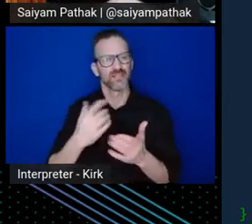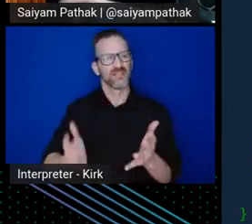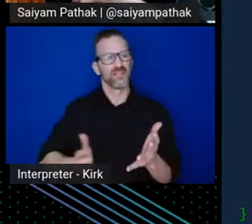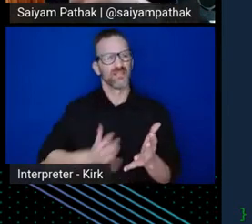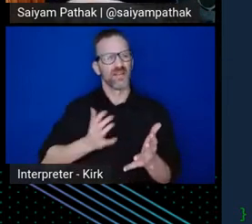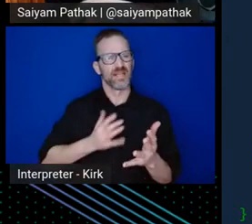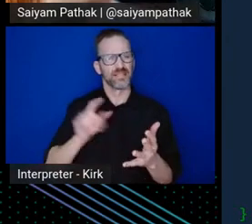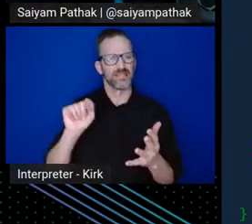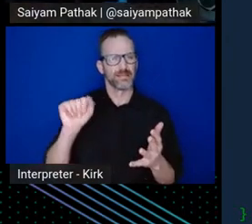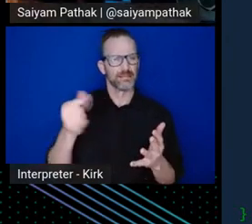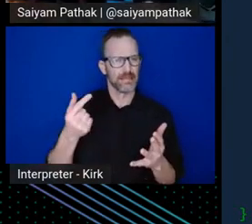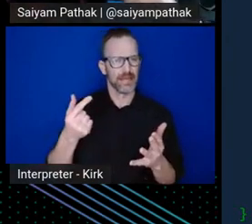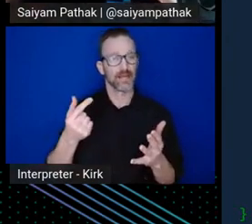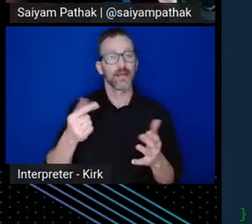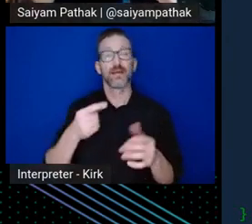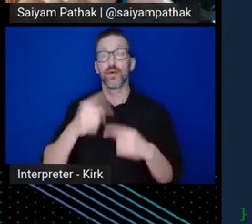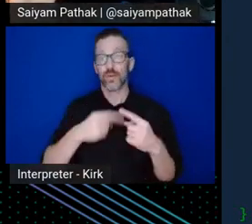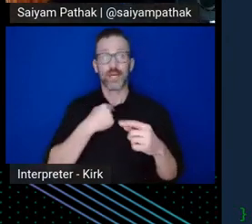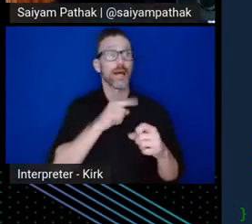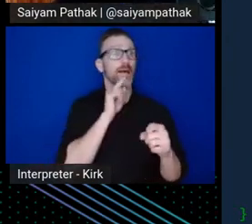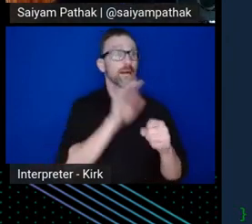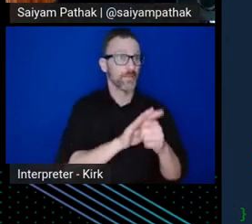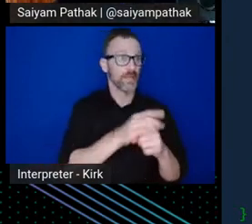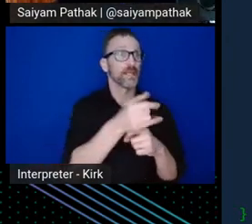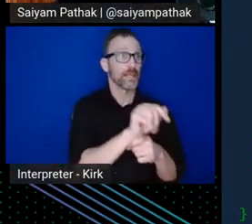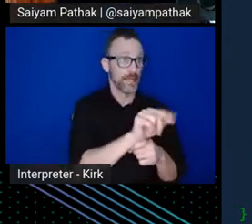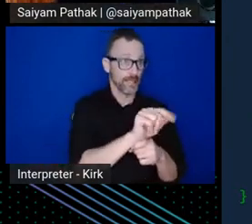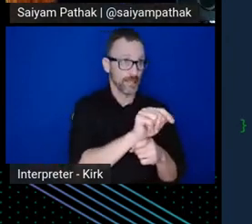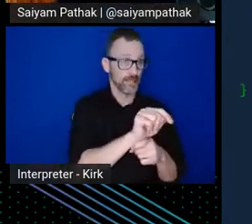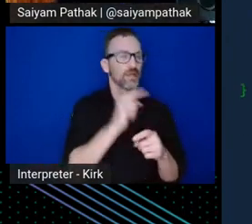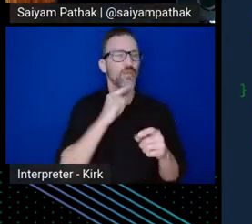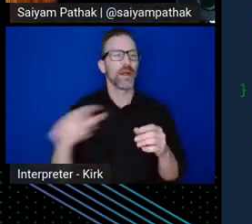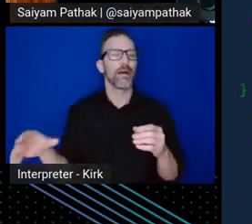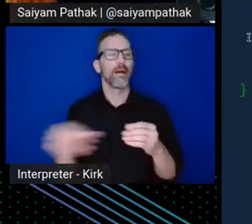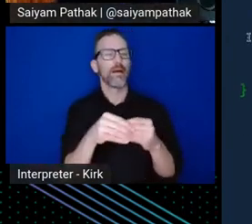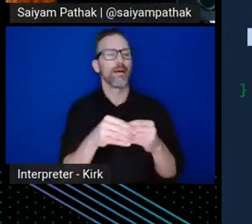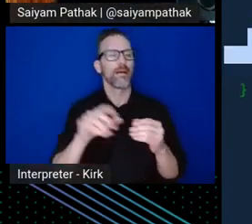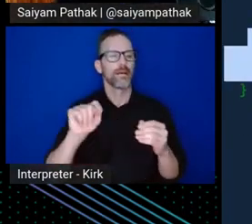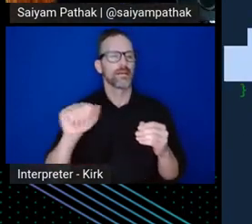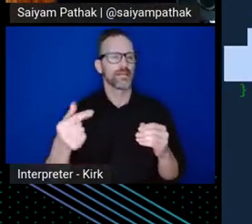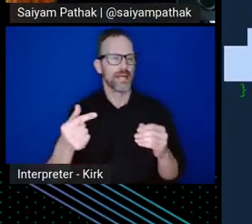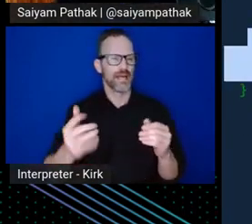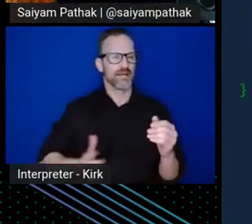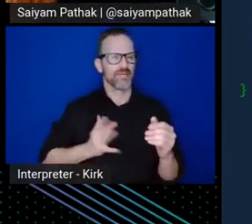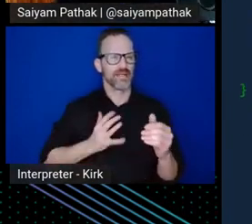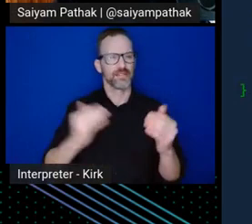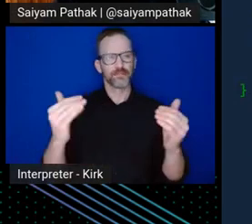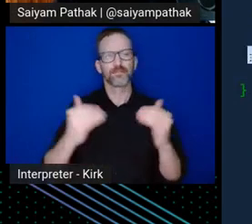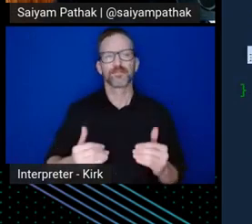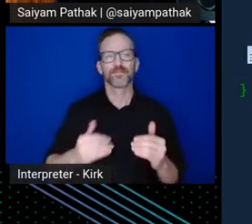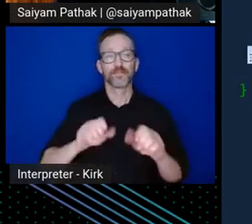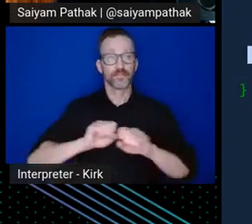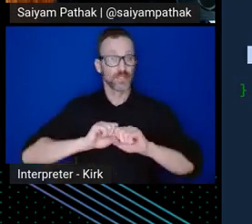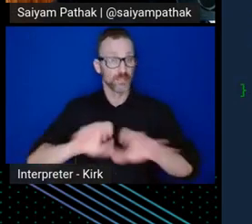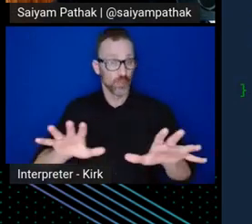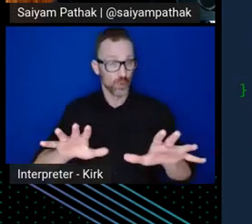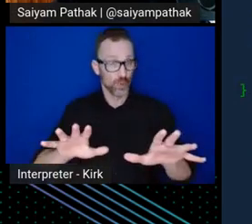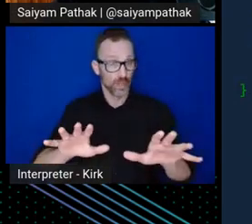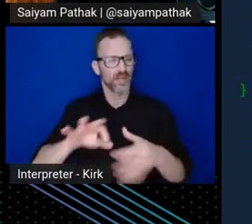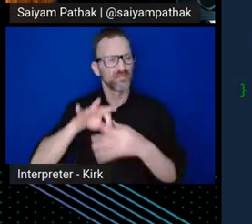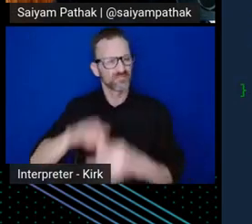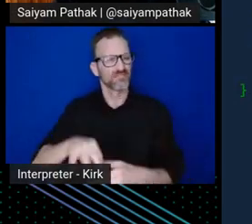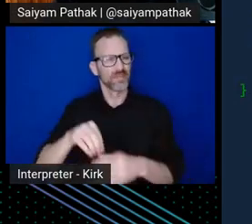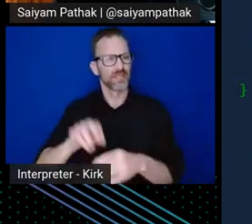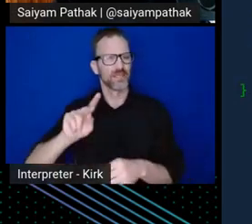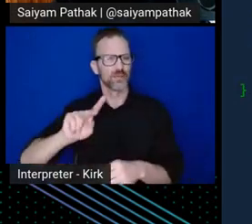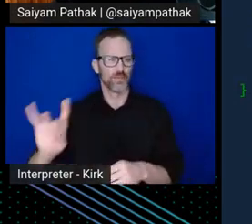can, on every commit that I do in Git, it will give me a fancy tag. Then deploy I want to do on Kubernetes. I can